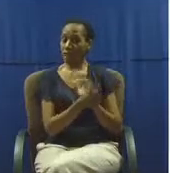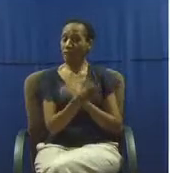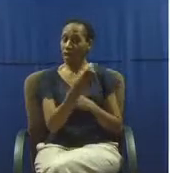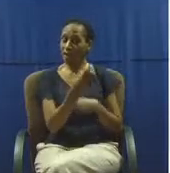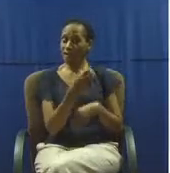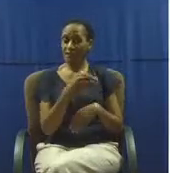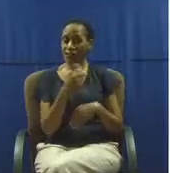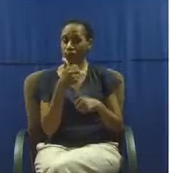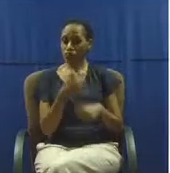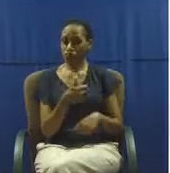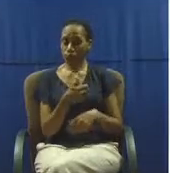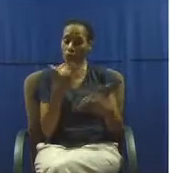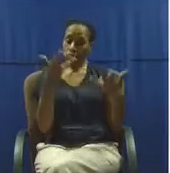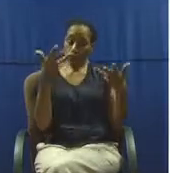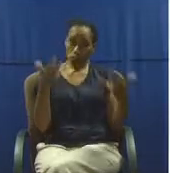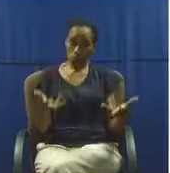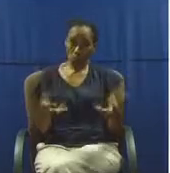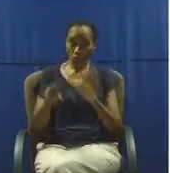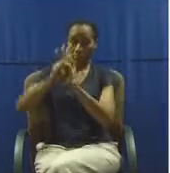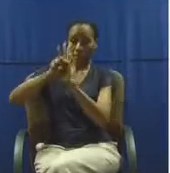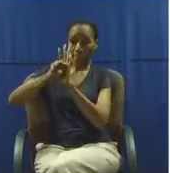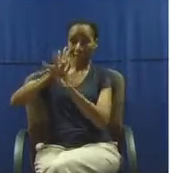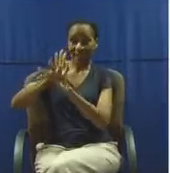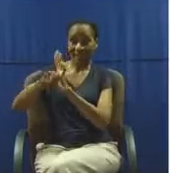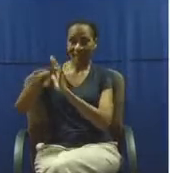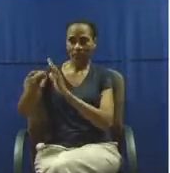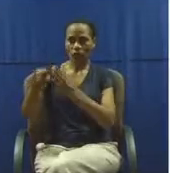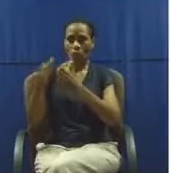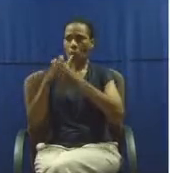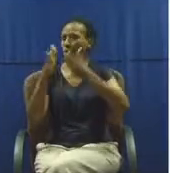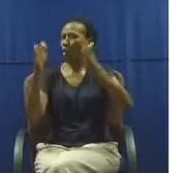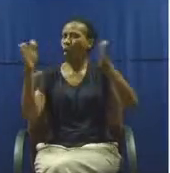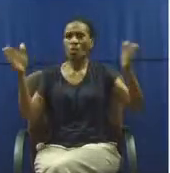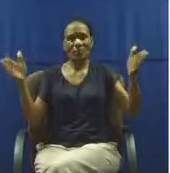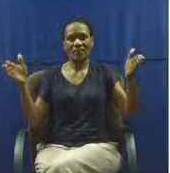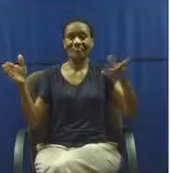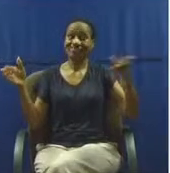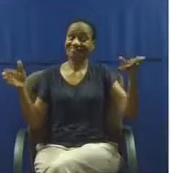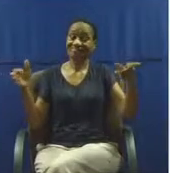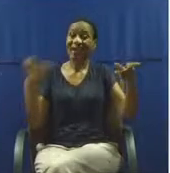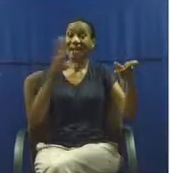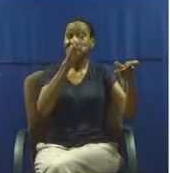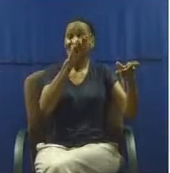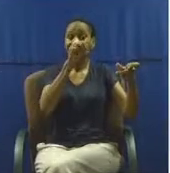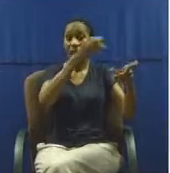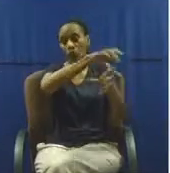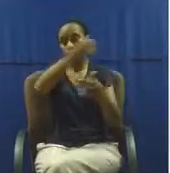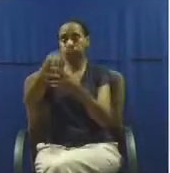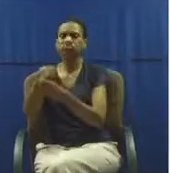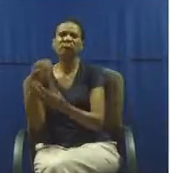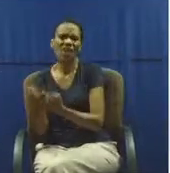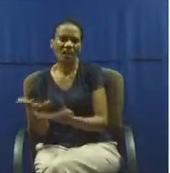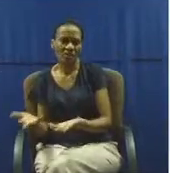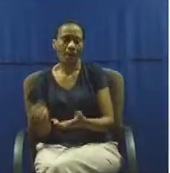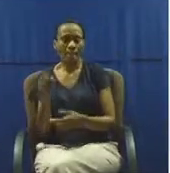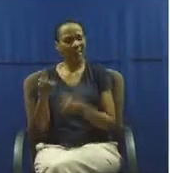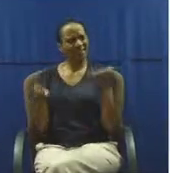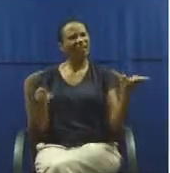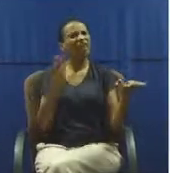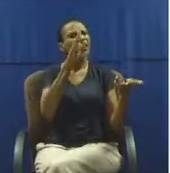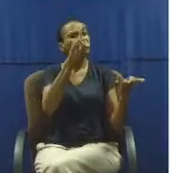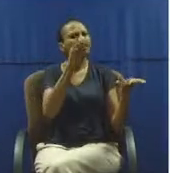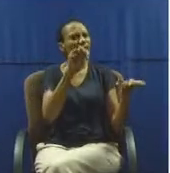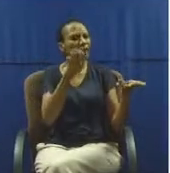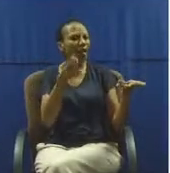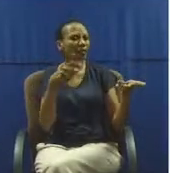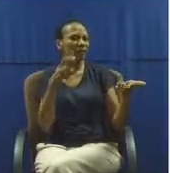that the market is just wide open for Dinel, and what it really needs